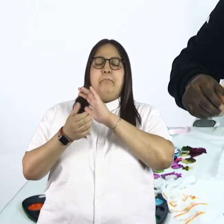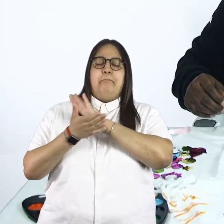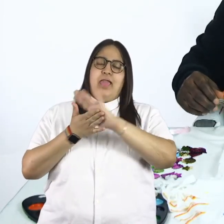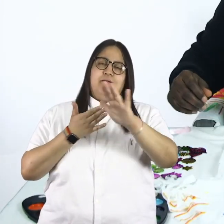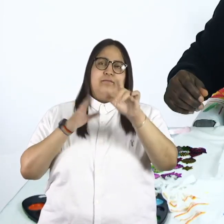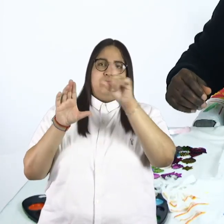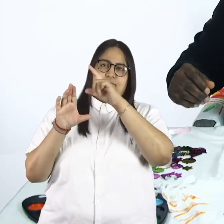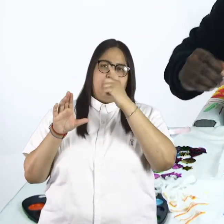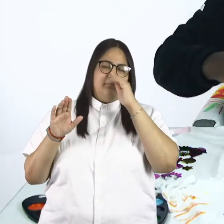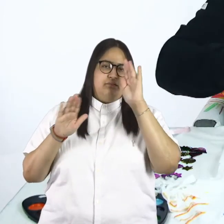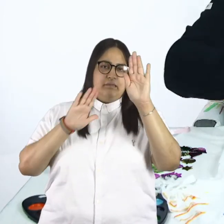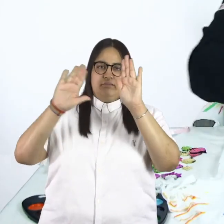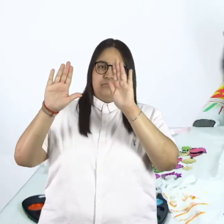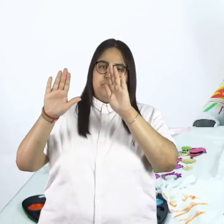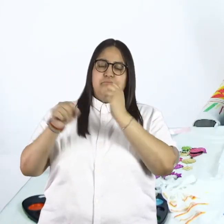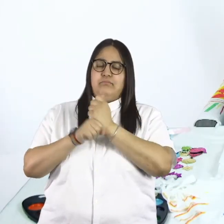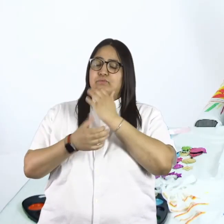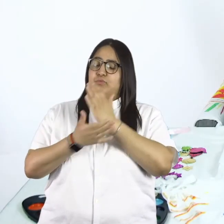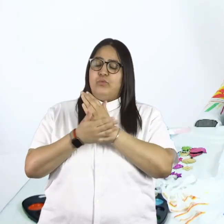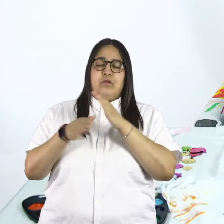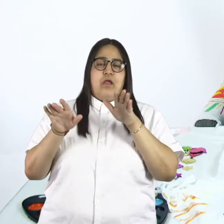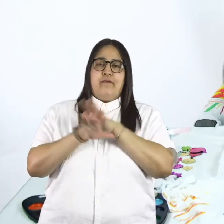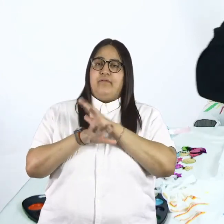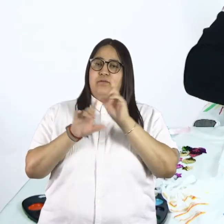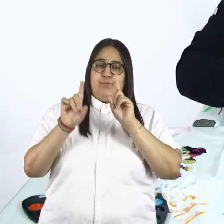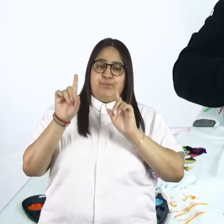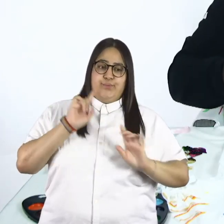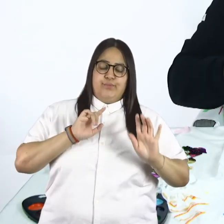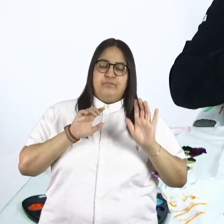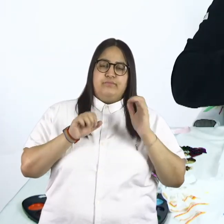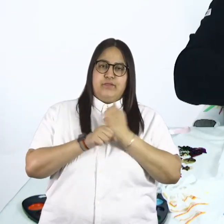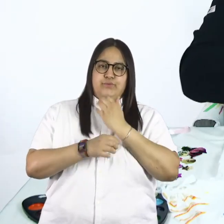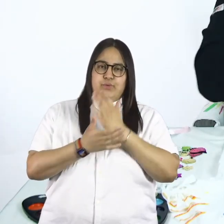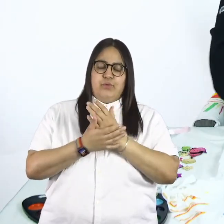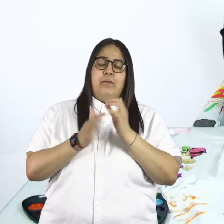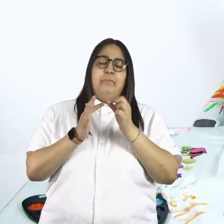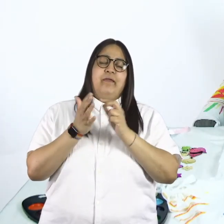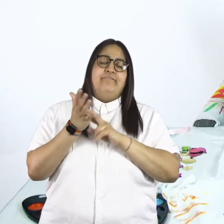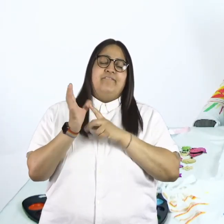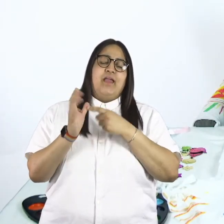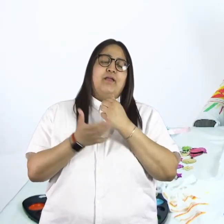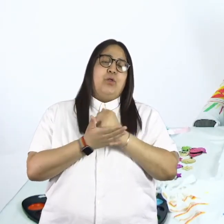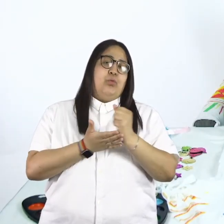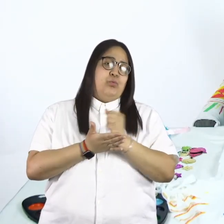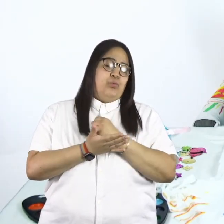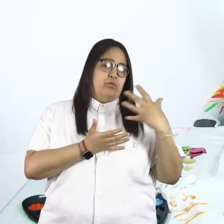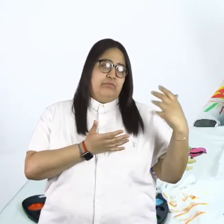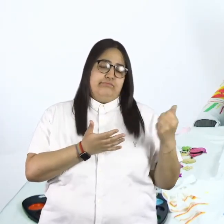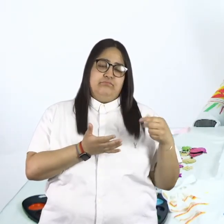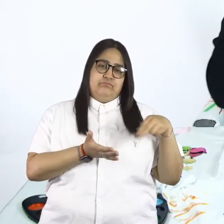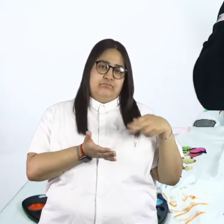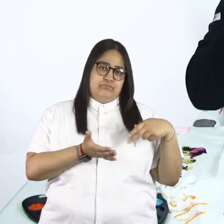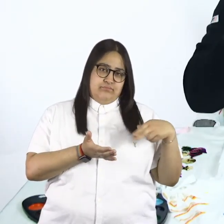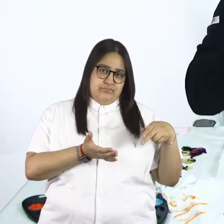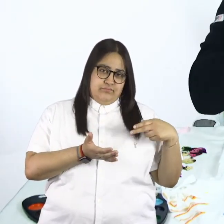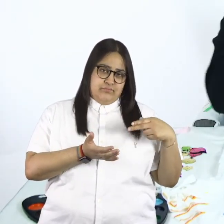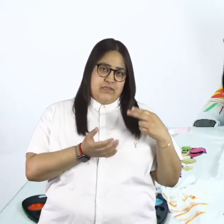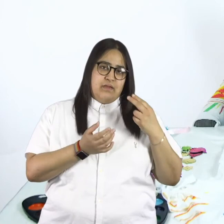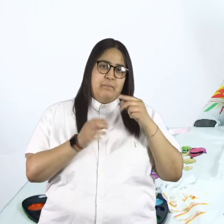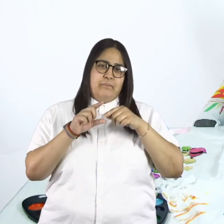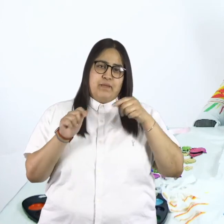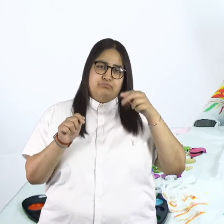making sure not to cover our swirls. Go back to your PVA glue and your